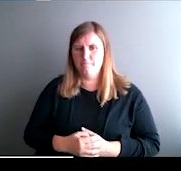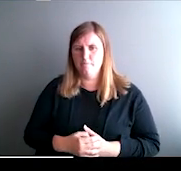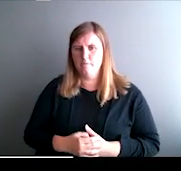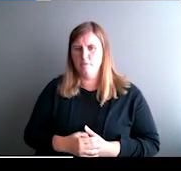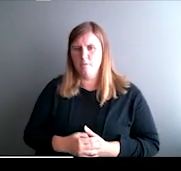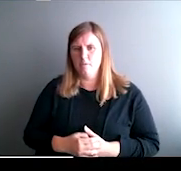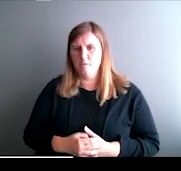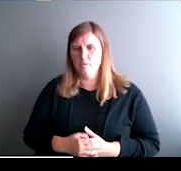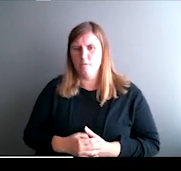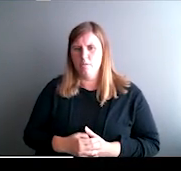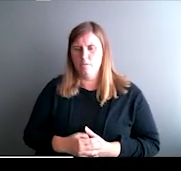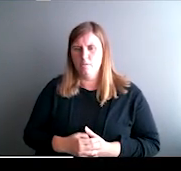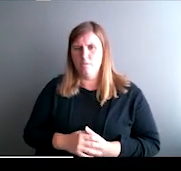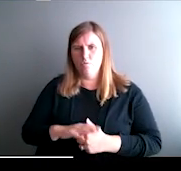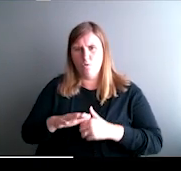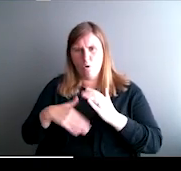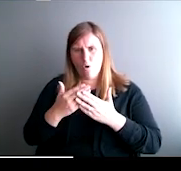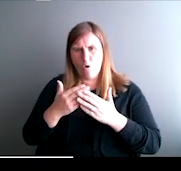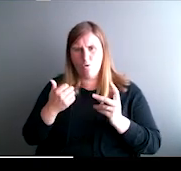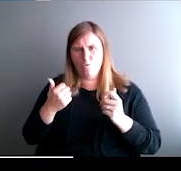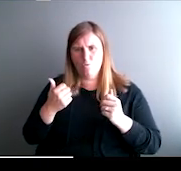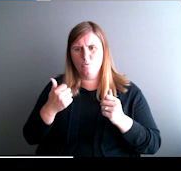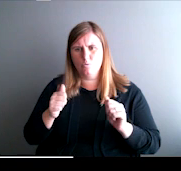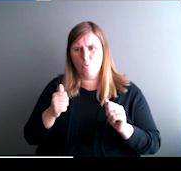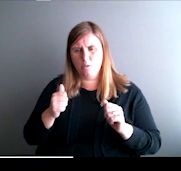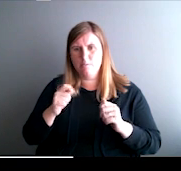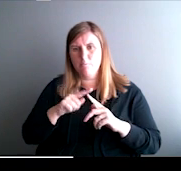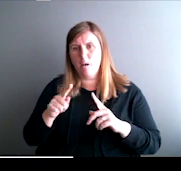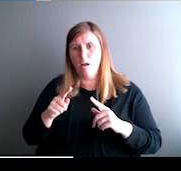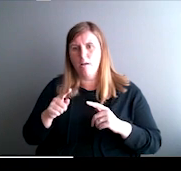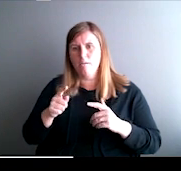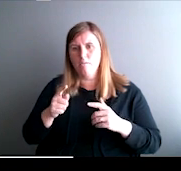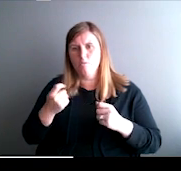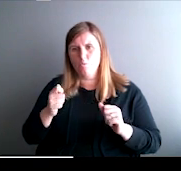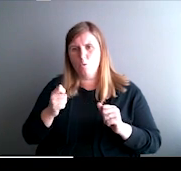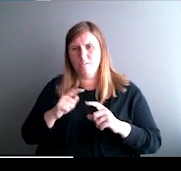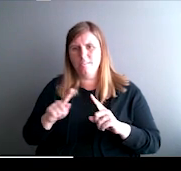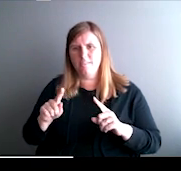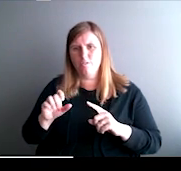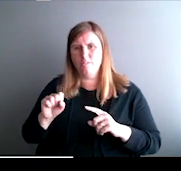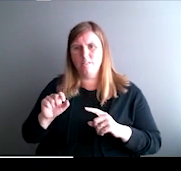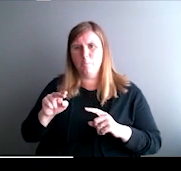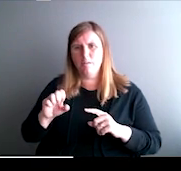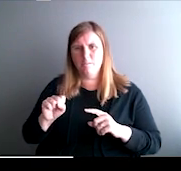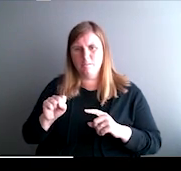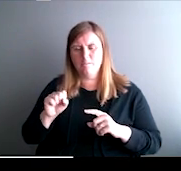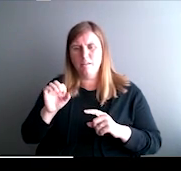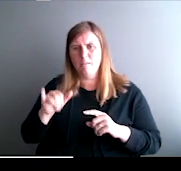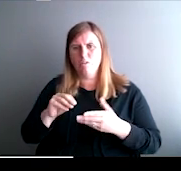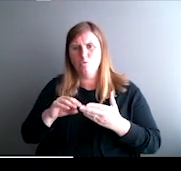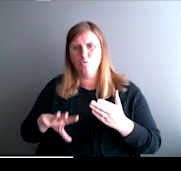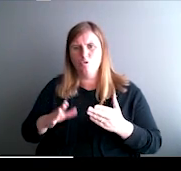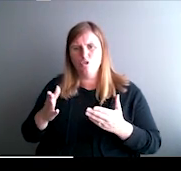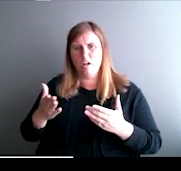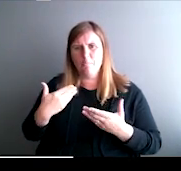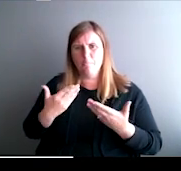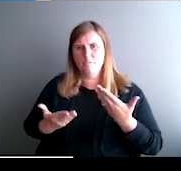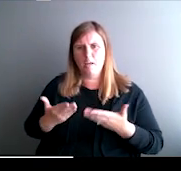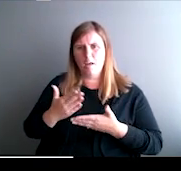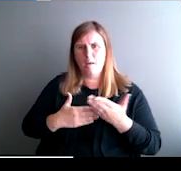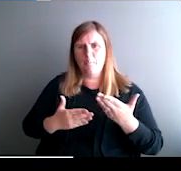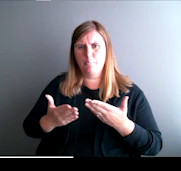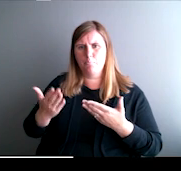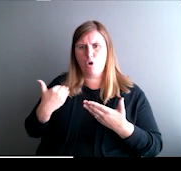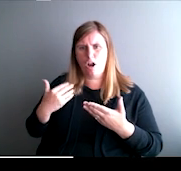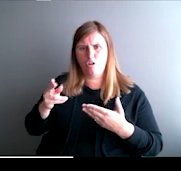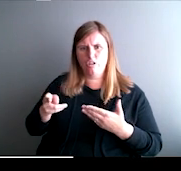of these are toys that, or not just toys, but toys and different stimuli the student has some prior history with, or